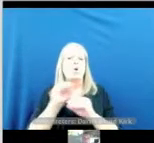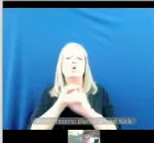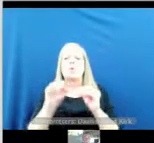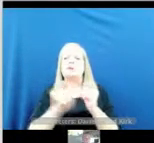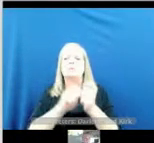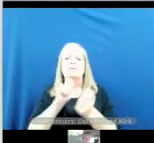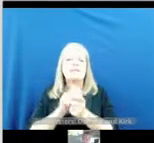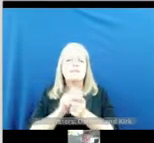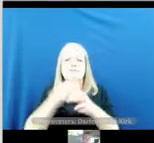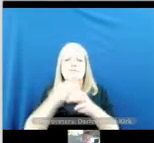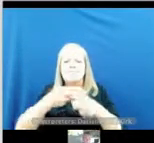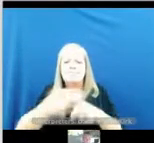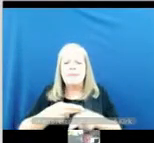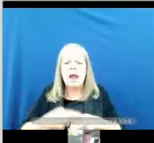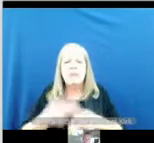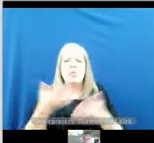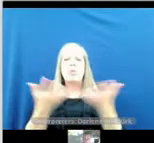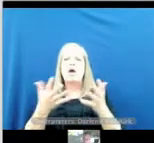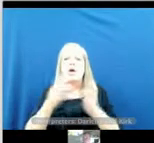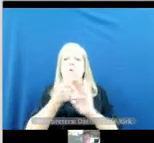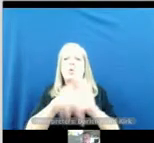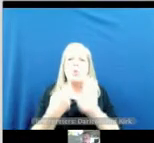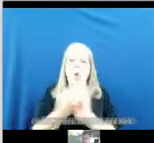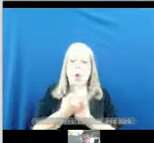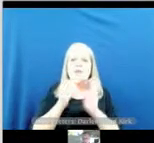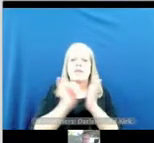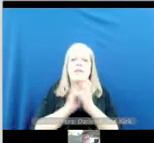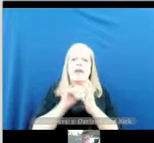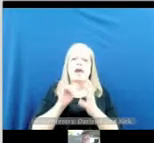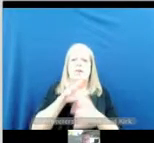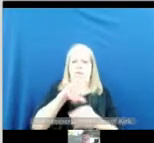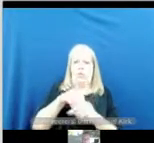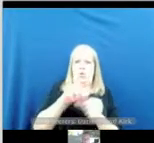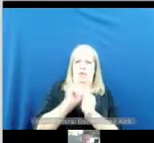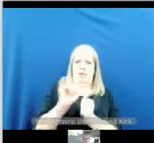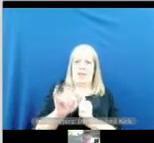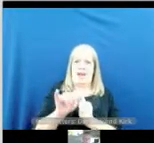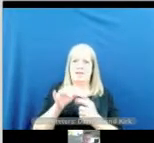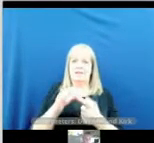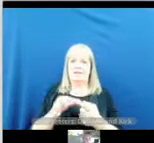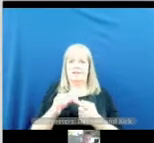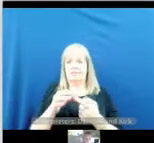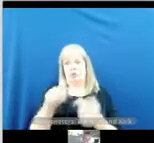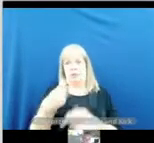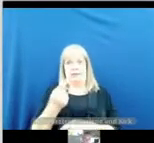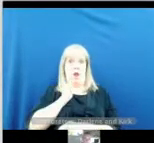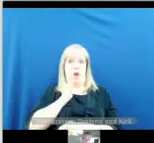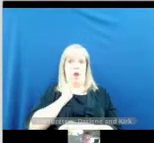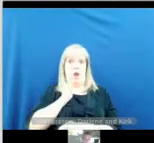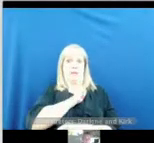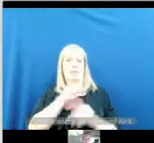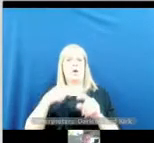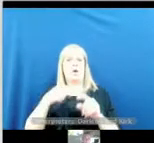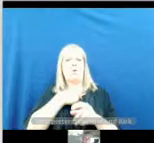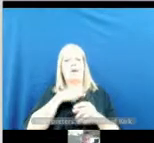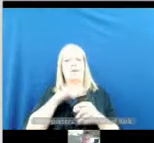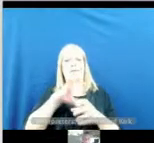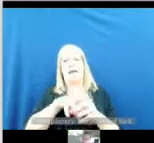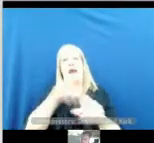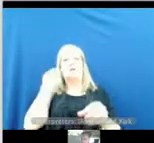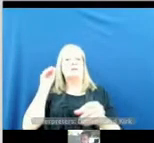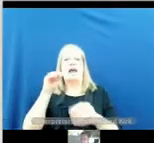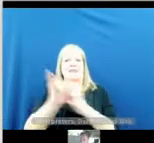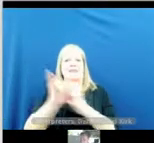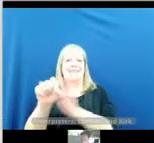for roles that could assist in that, other than ourselves. But again, we are the outside federal grant that's federally